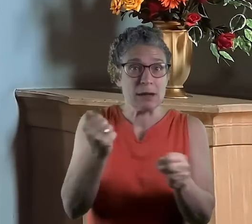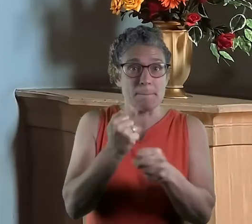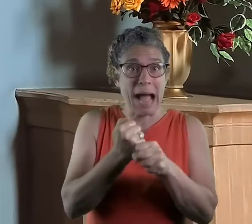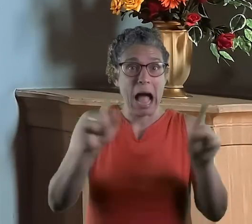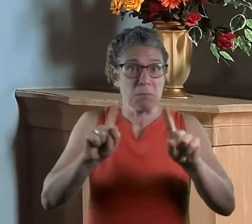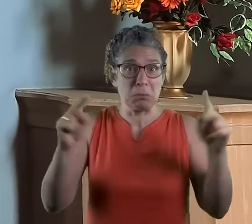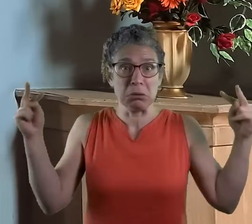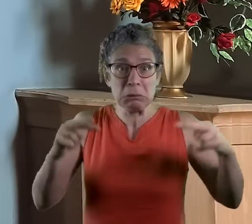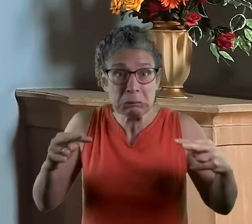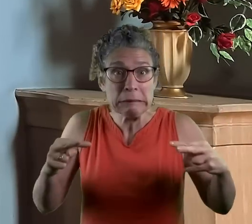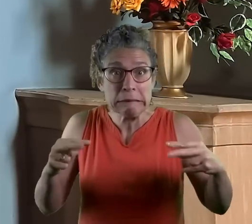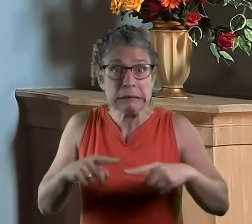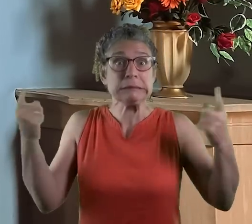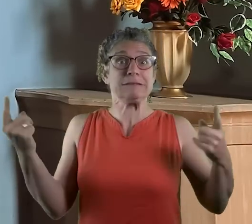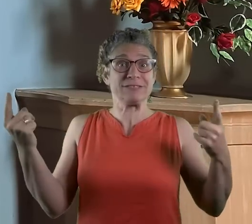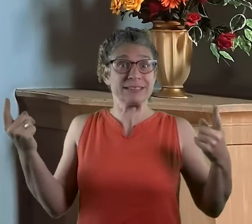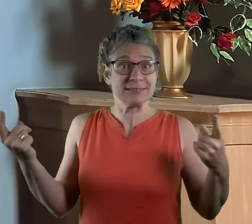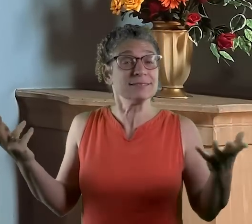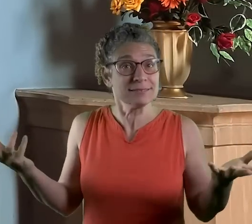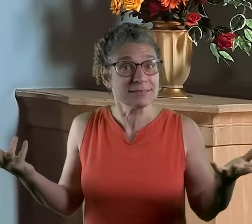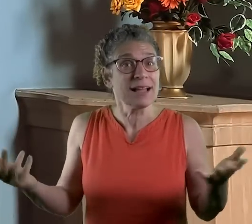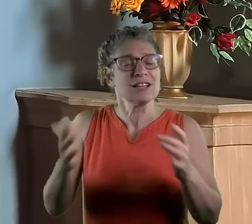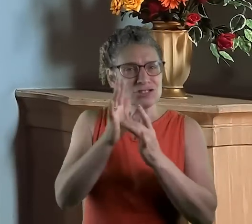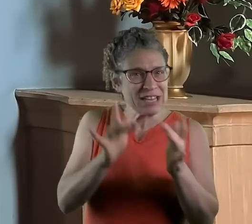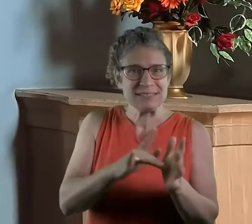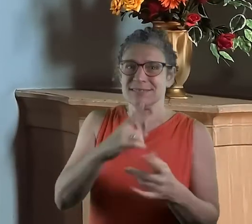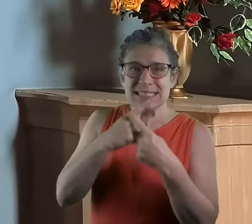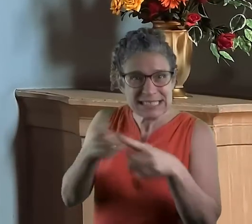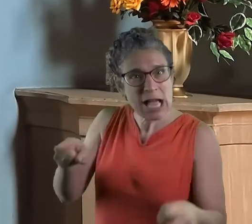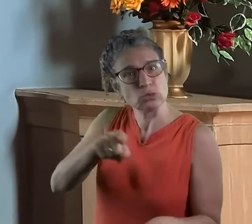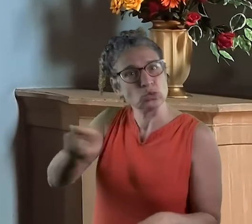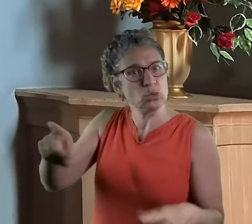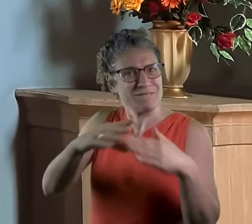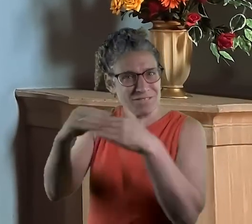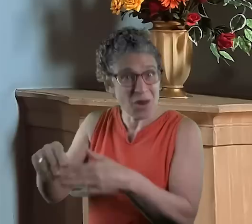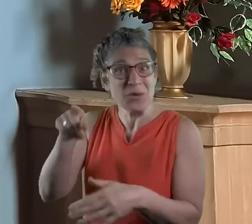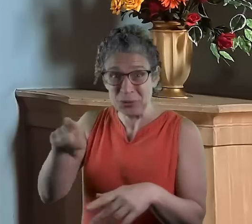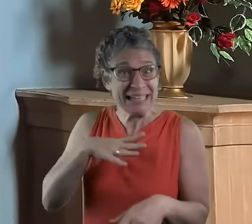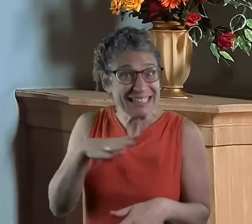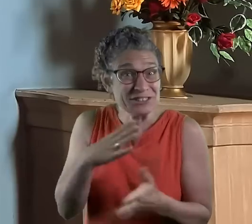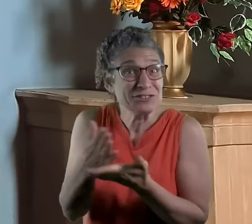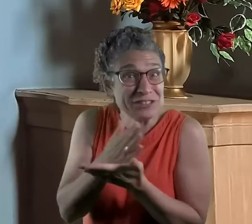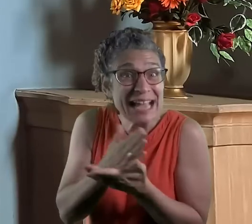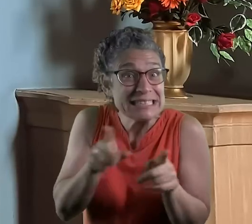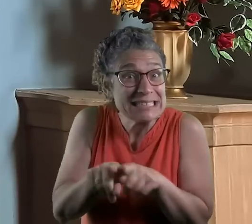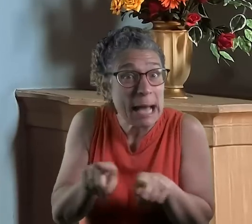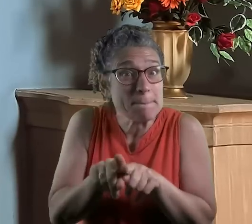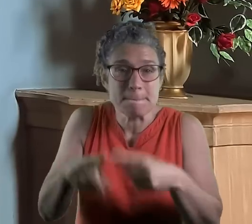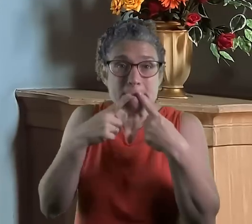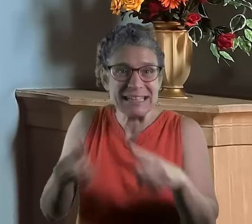opinion. He is asking his followers to share that same message that was seemingly